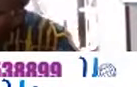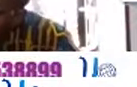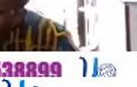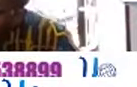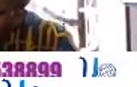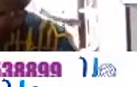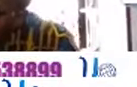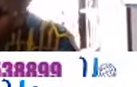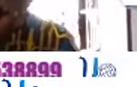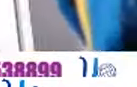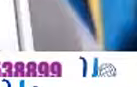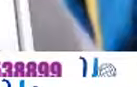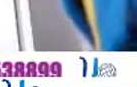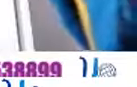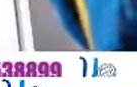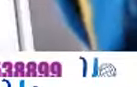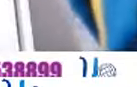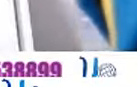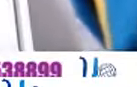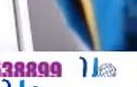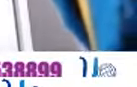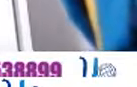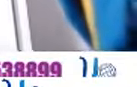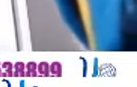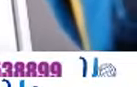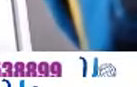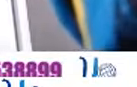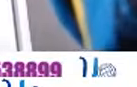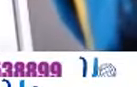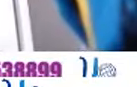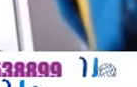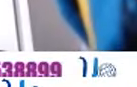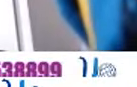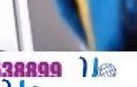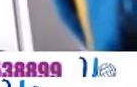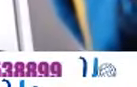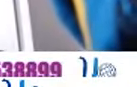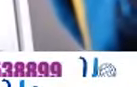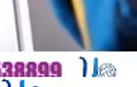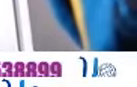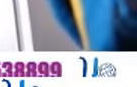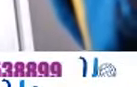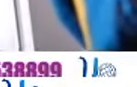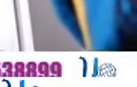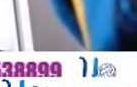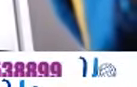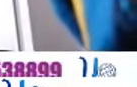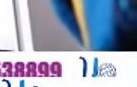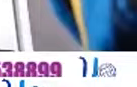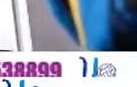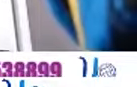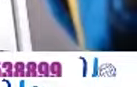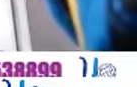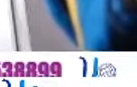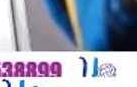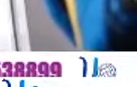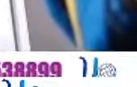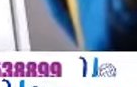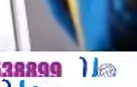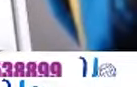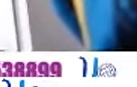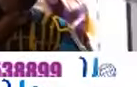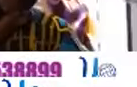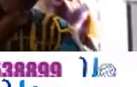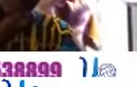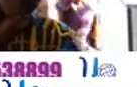belet kodo sifa fof palindiro fo nyaadi lafta meme men na kodi to poto ni kodi maraw jannam no mbawanti